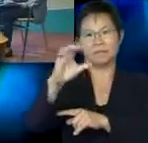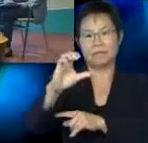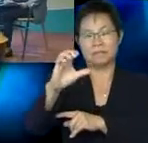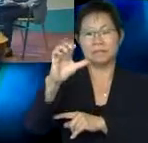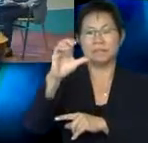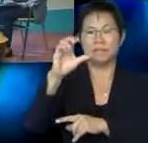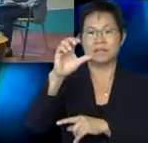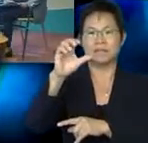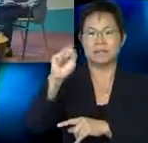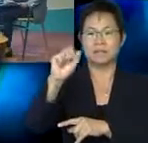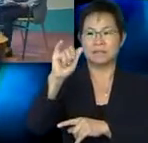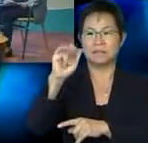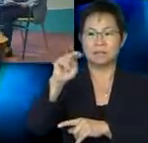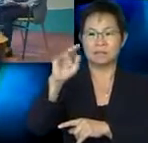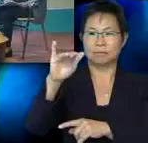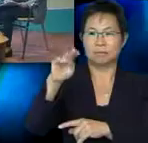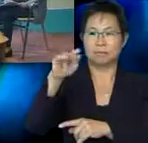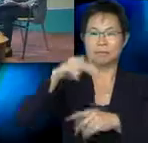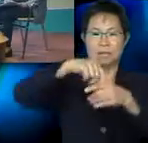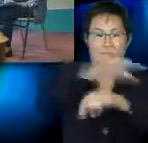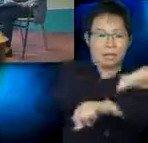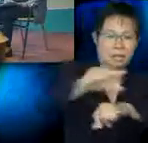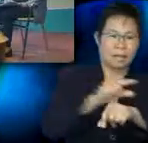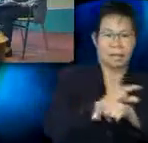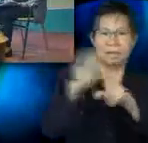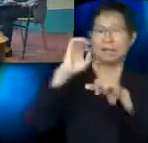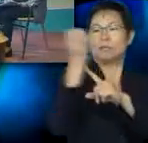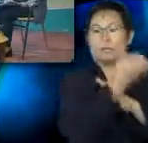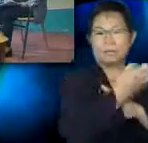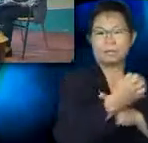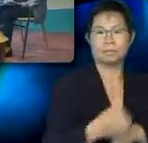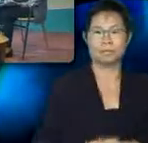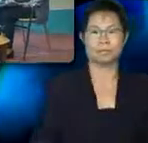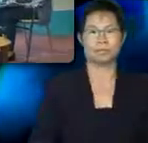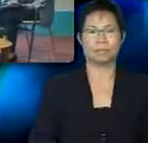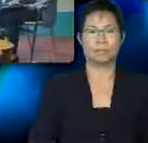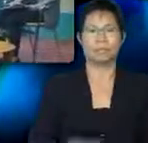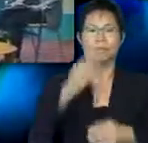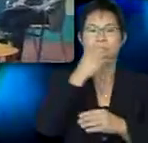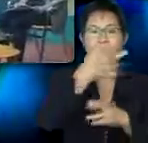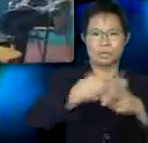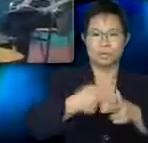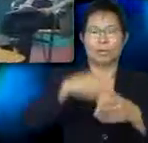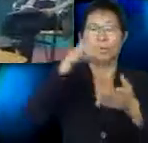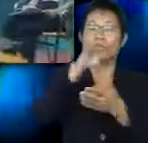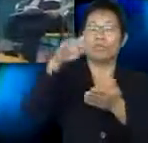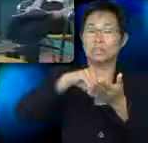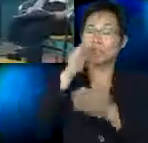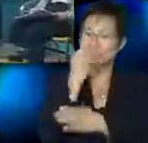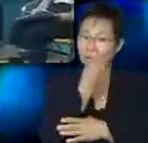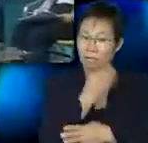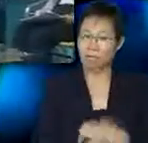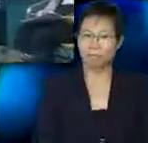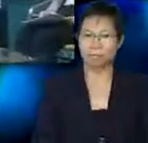Sin Min in a garden atmosphere. Who can tell me the name of this flower? I,